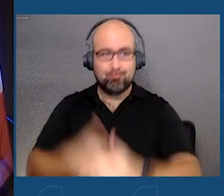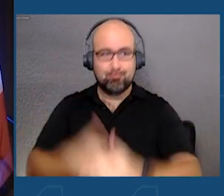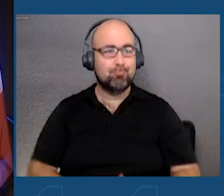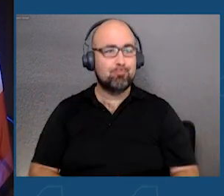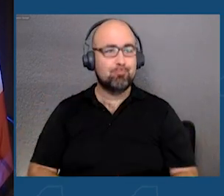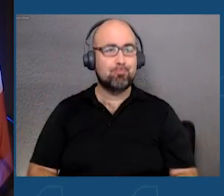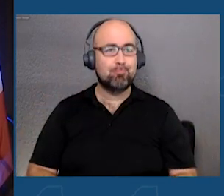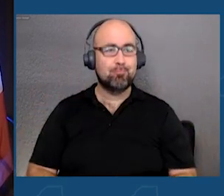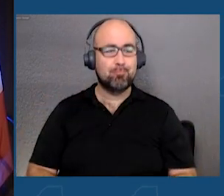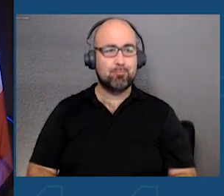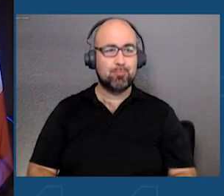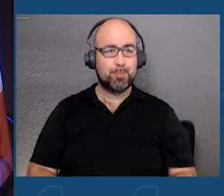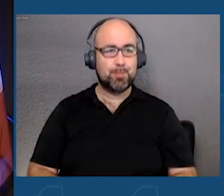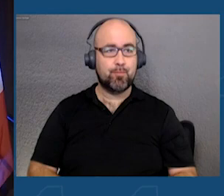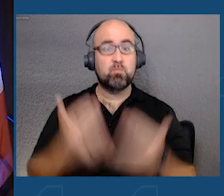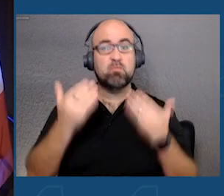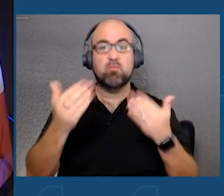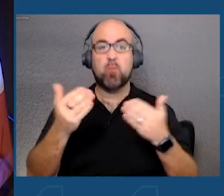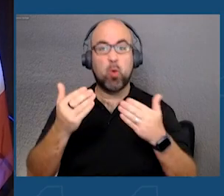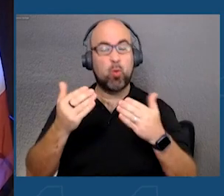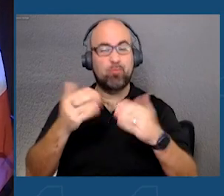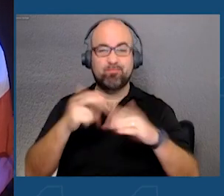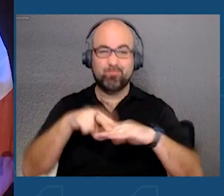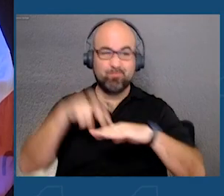So let's jump right into it.